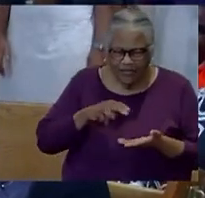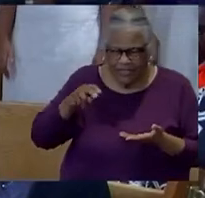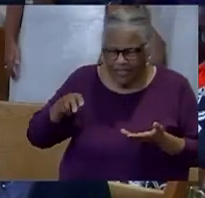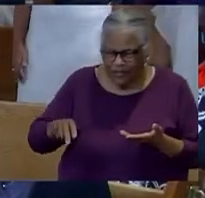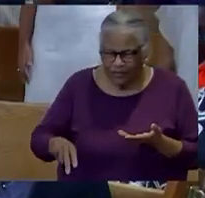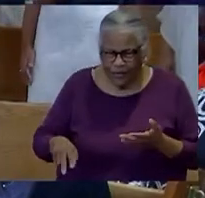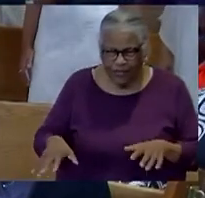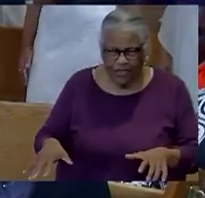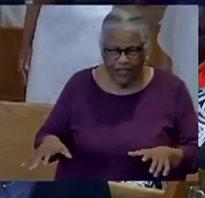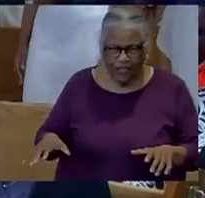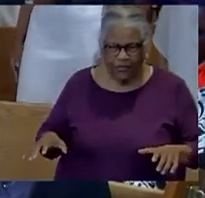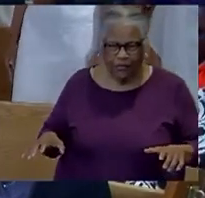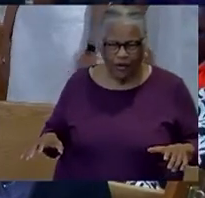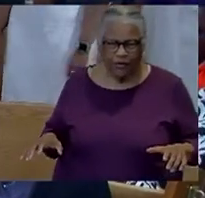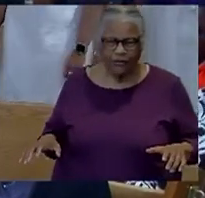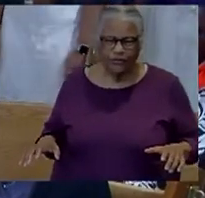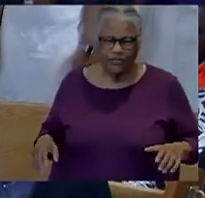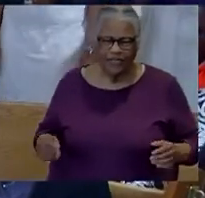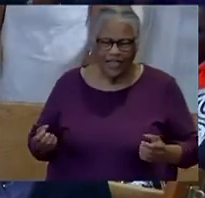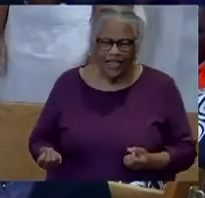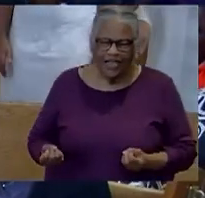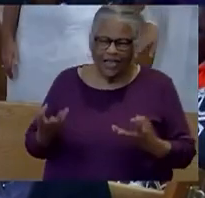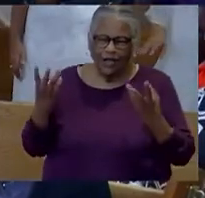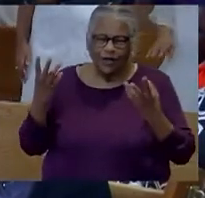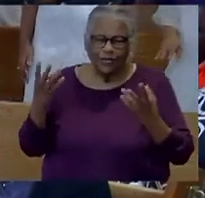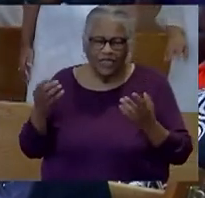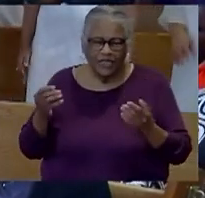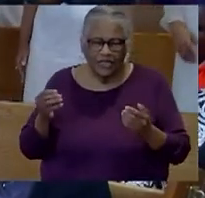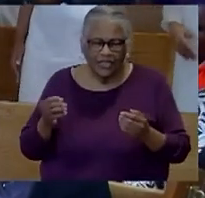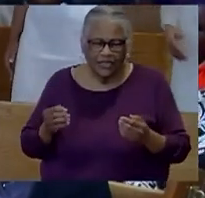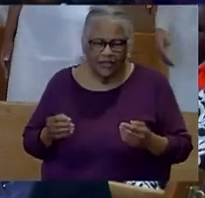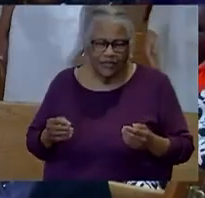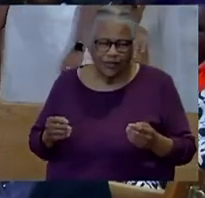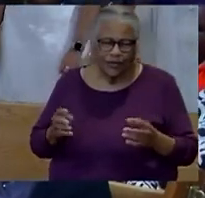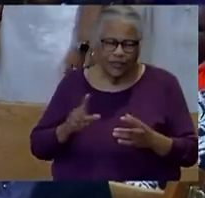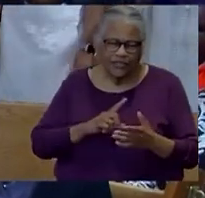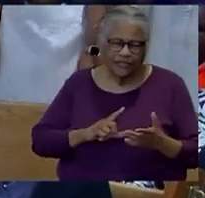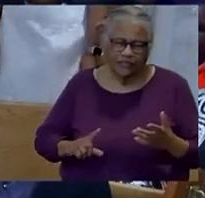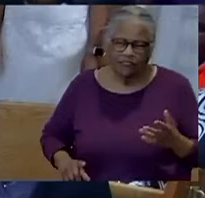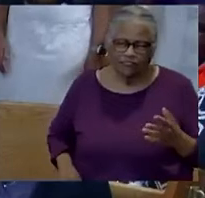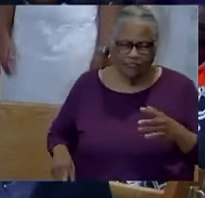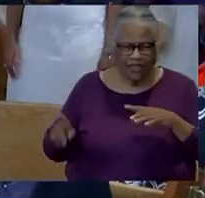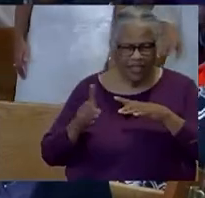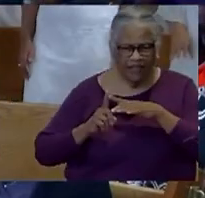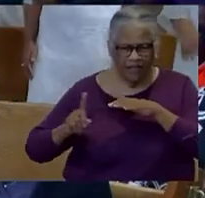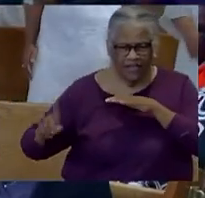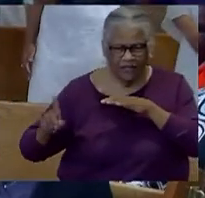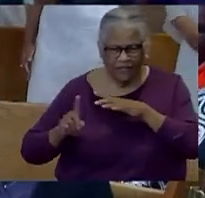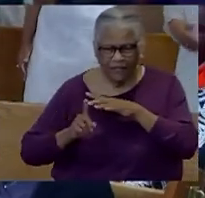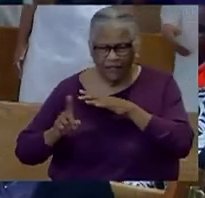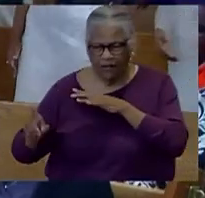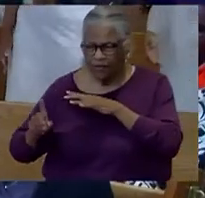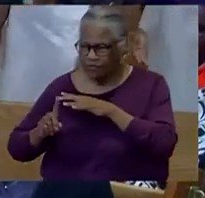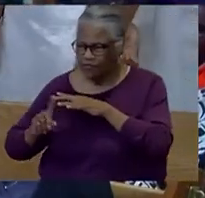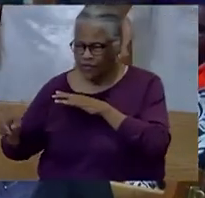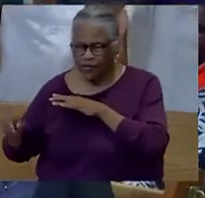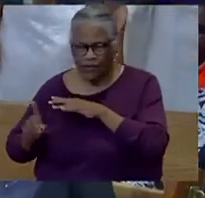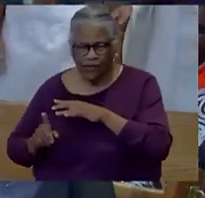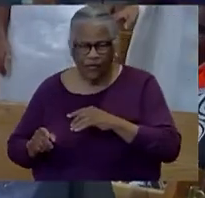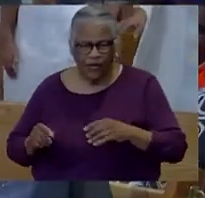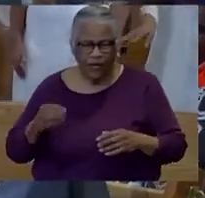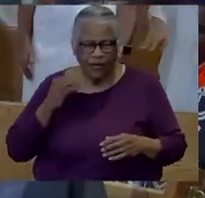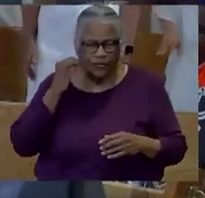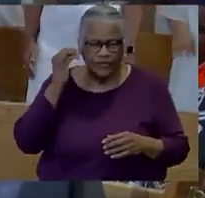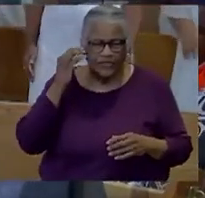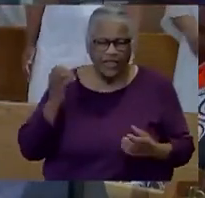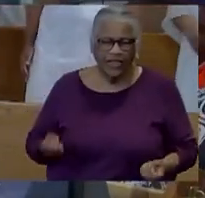step down from their thrones. How many lords have abandoned their